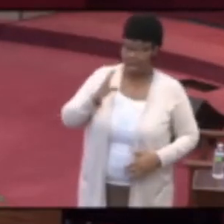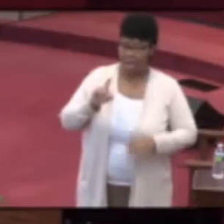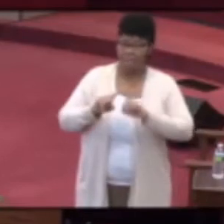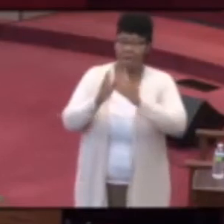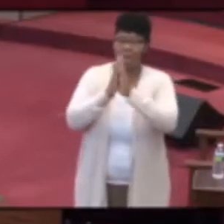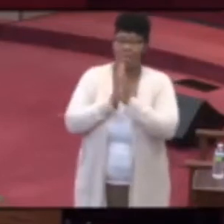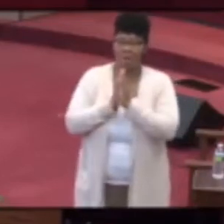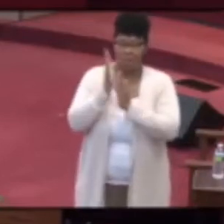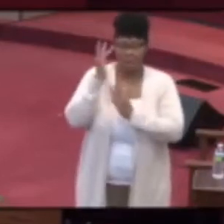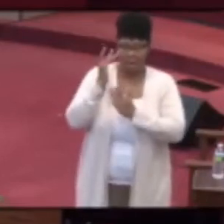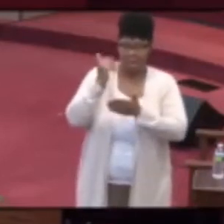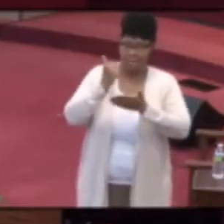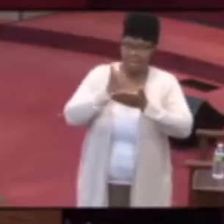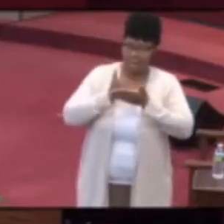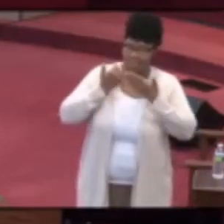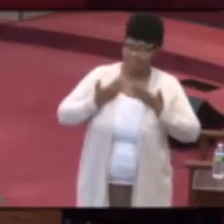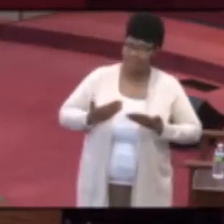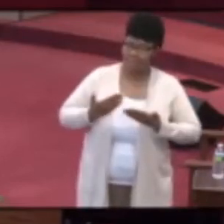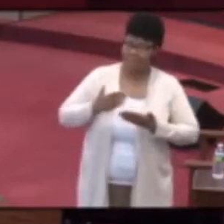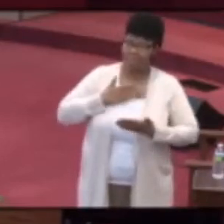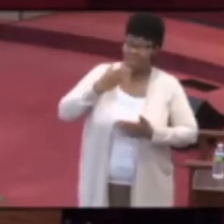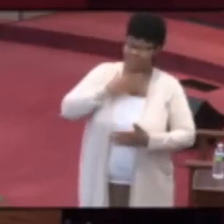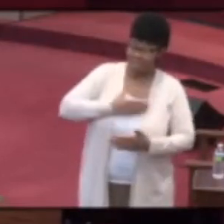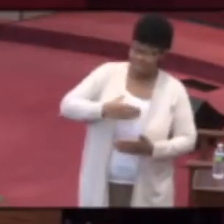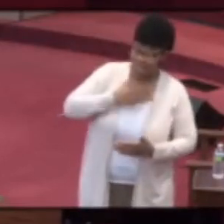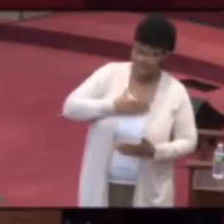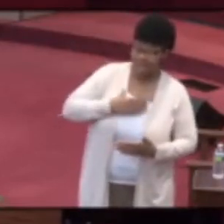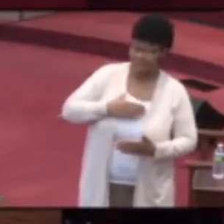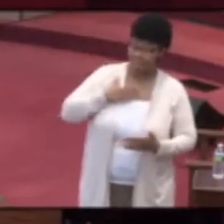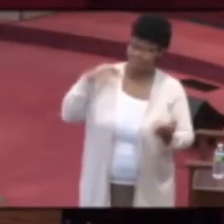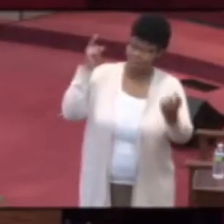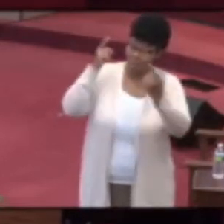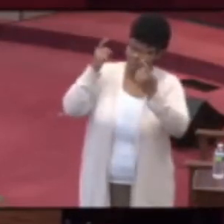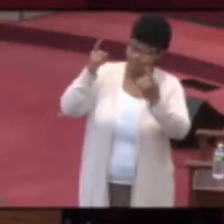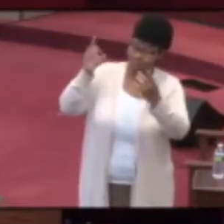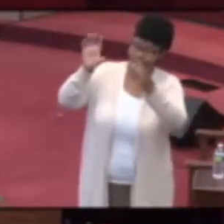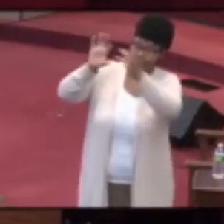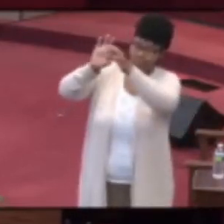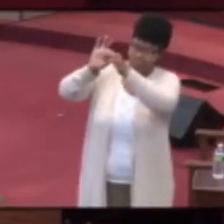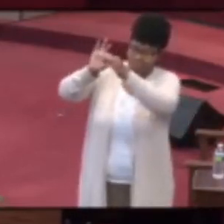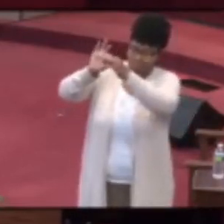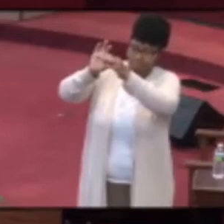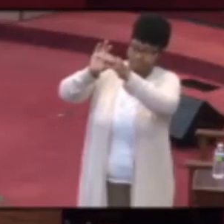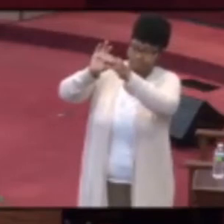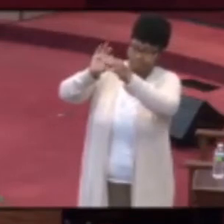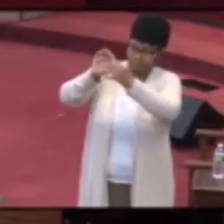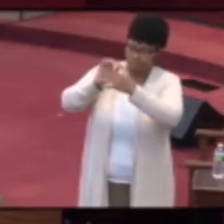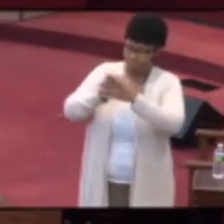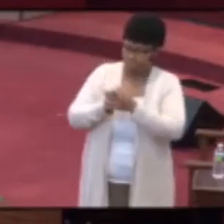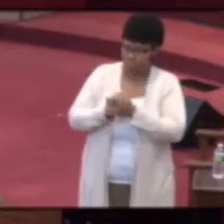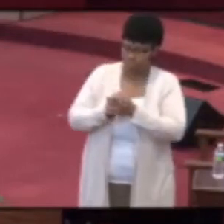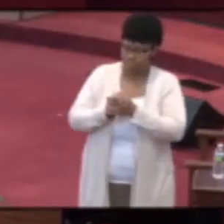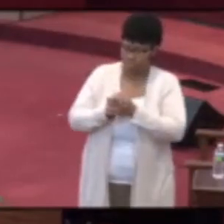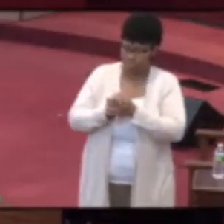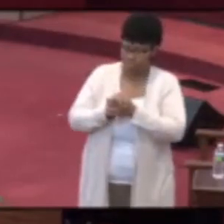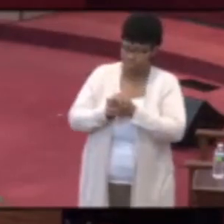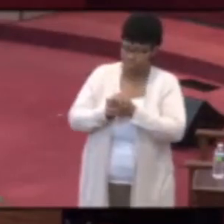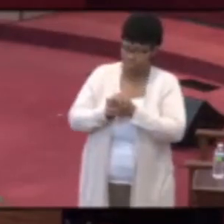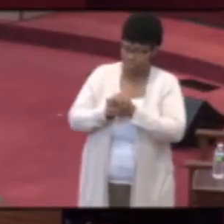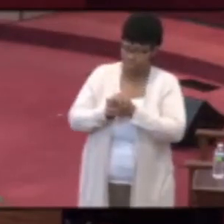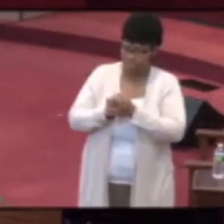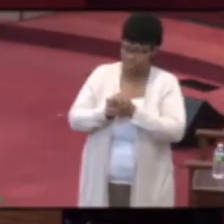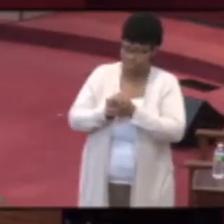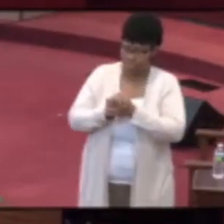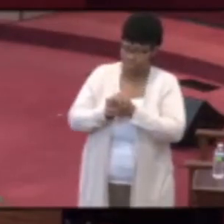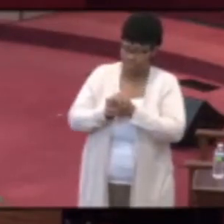praying because it's grounding my wishes and my desires in an intended birth, B-E-R-T-H, birth,